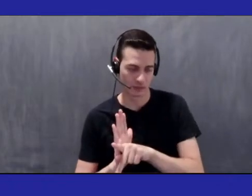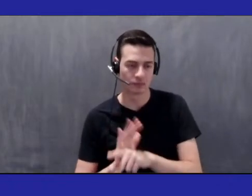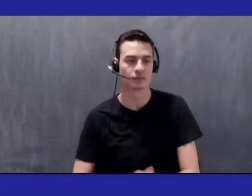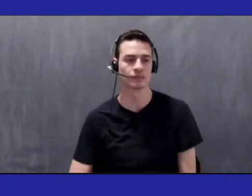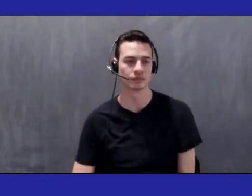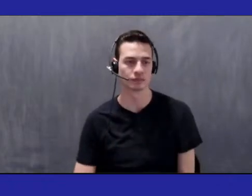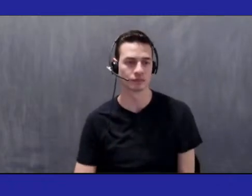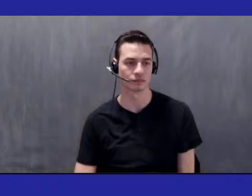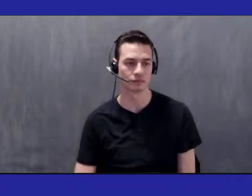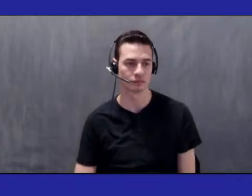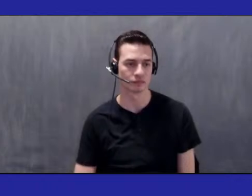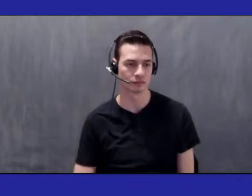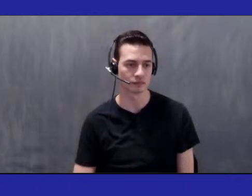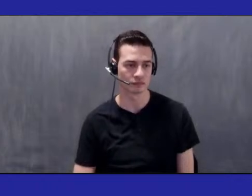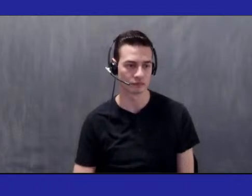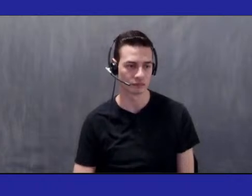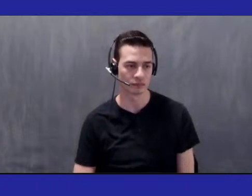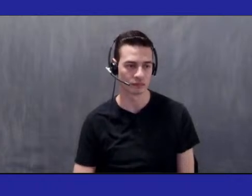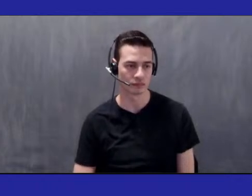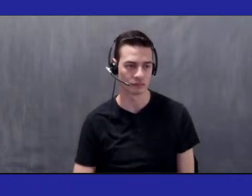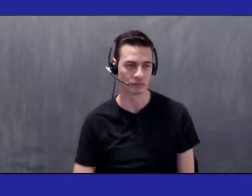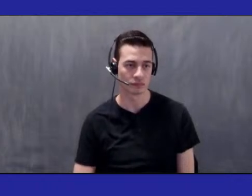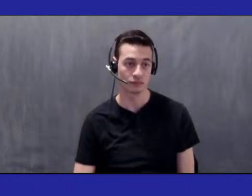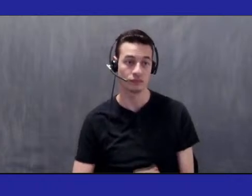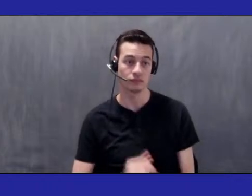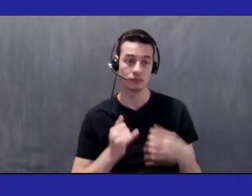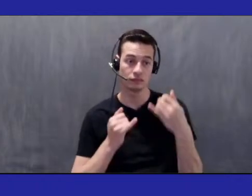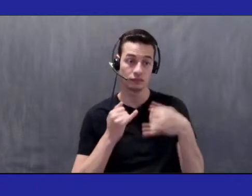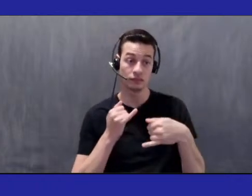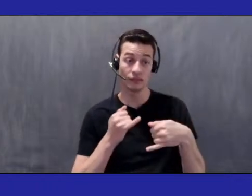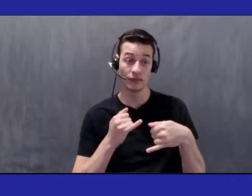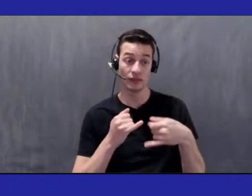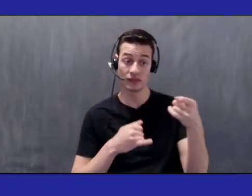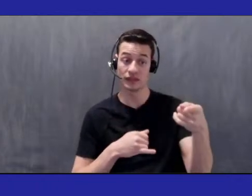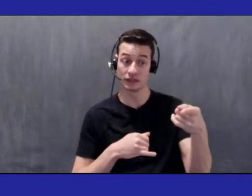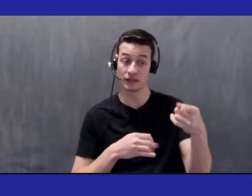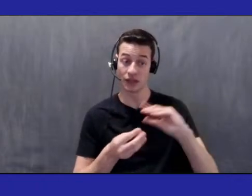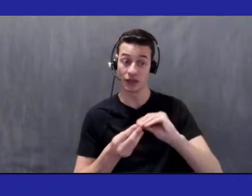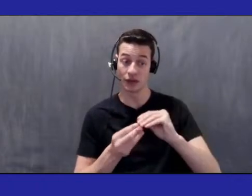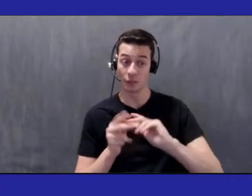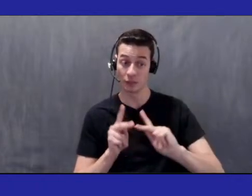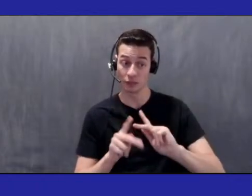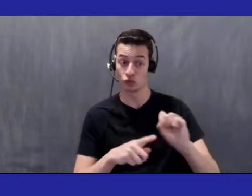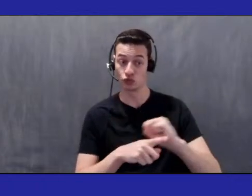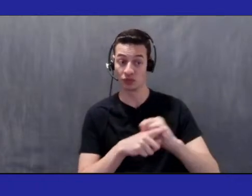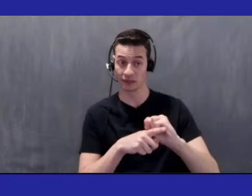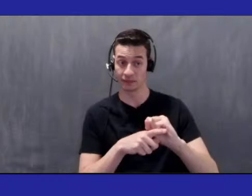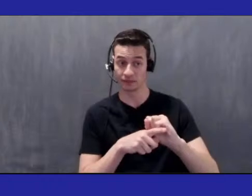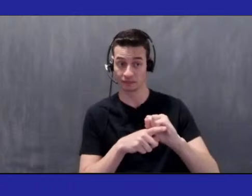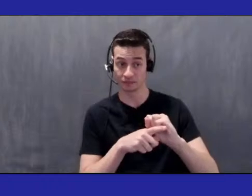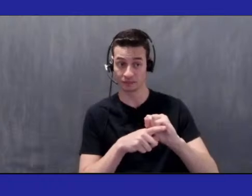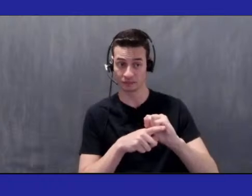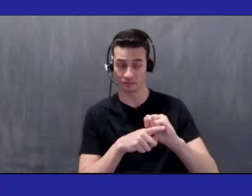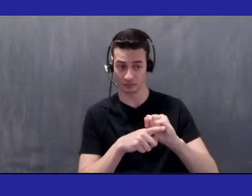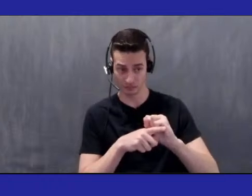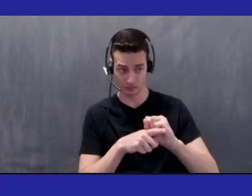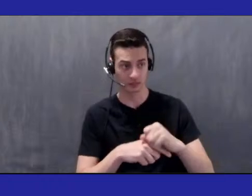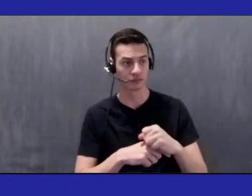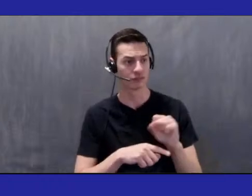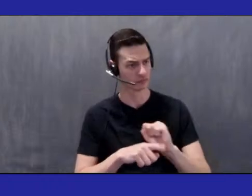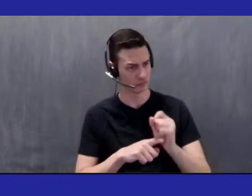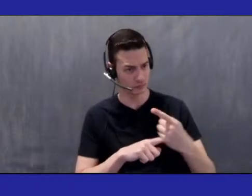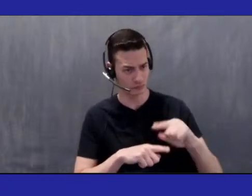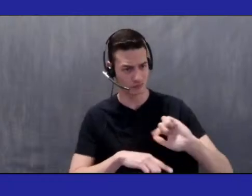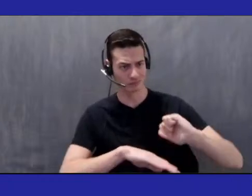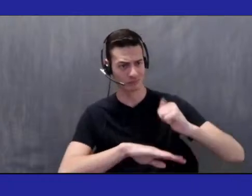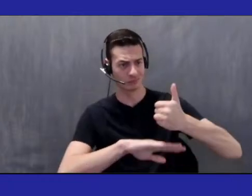And lastly, the slide deals with the sexual harassment training that the system has implemented.